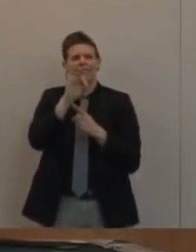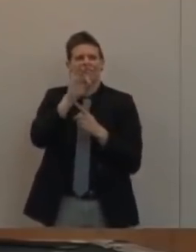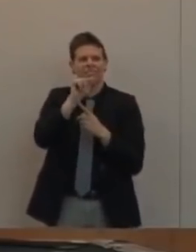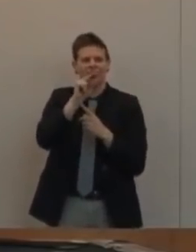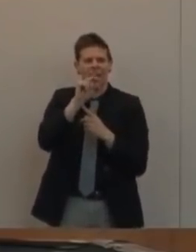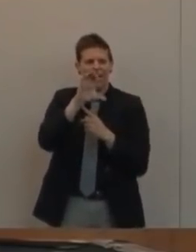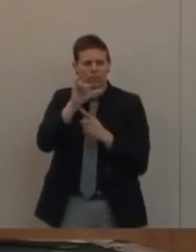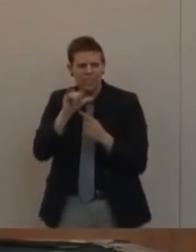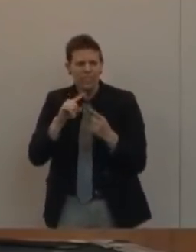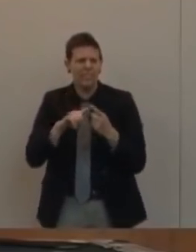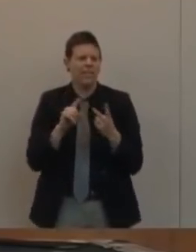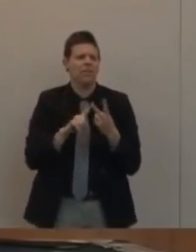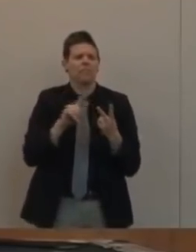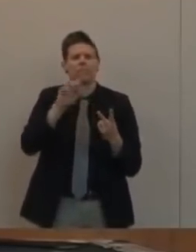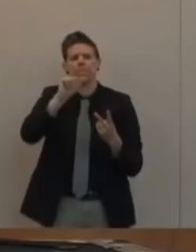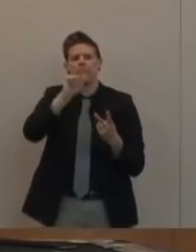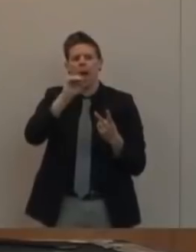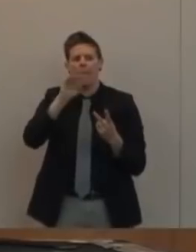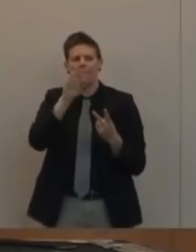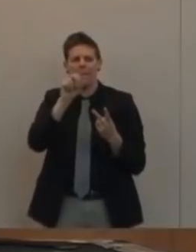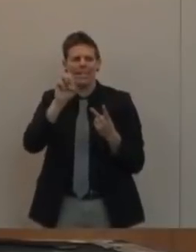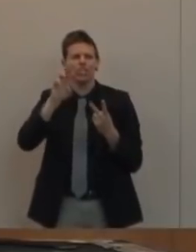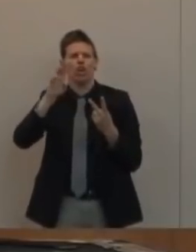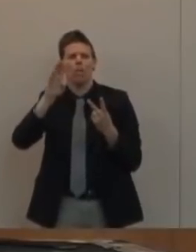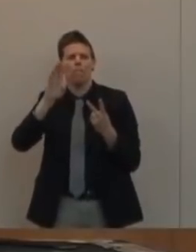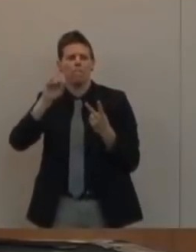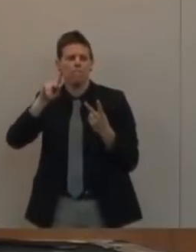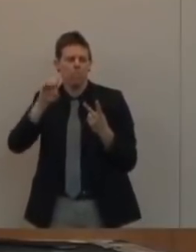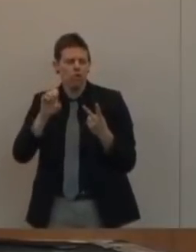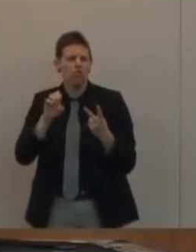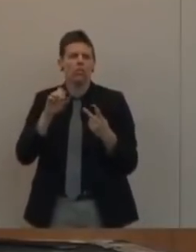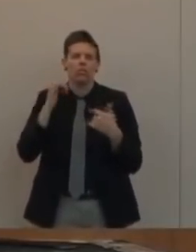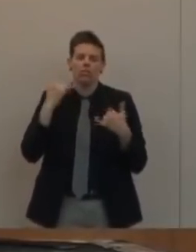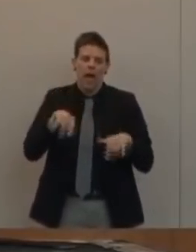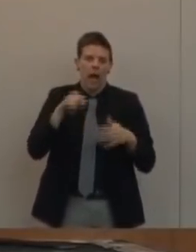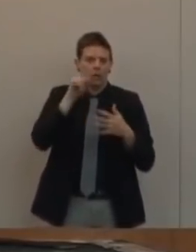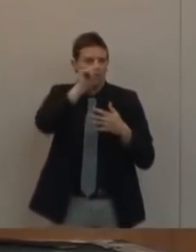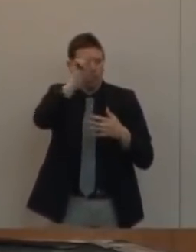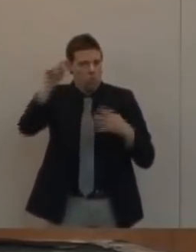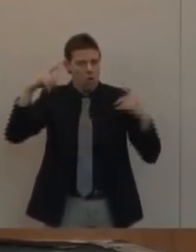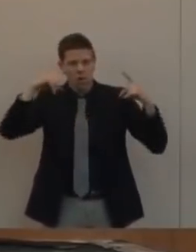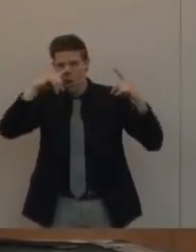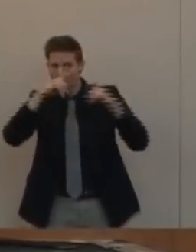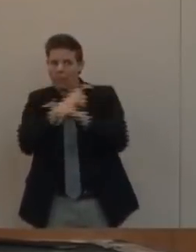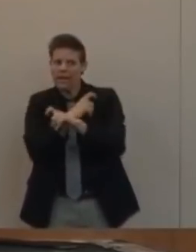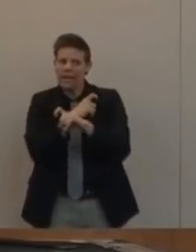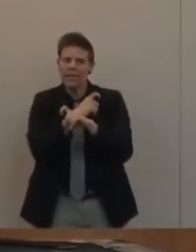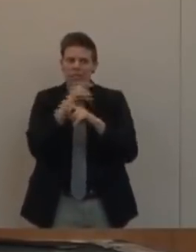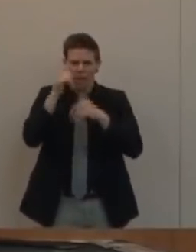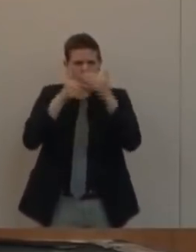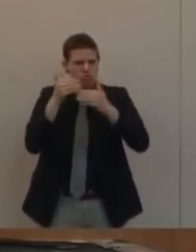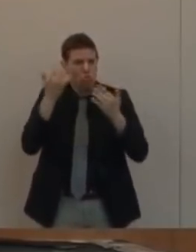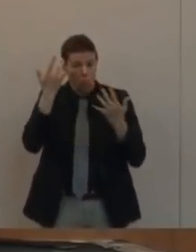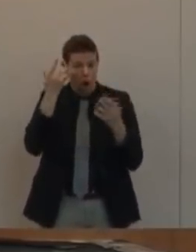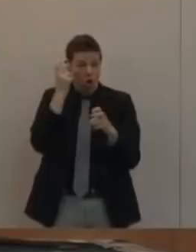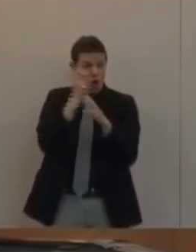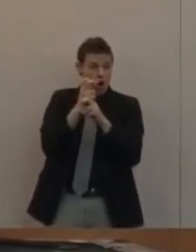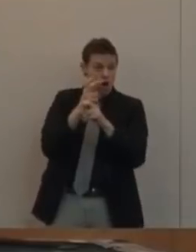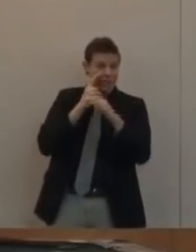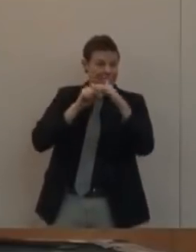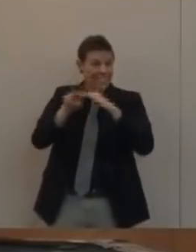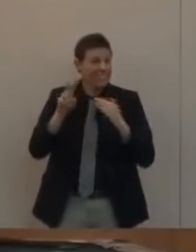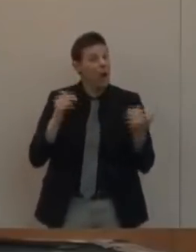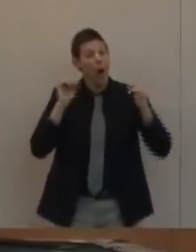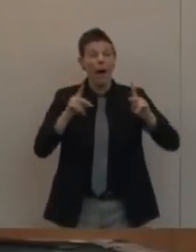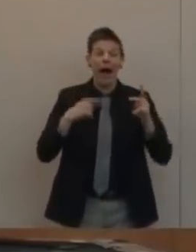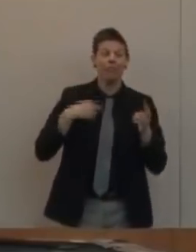an incredibly complicated endeavor. Why is it so complicated for us to say, okay, we're managing our